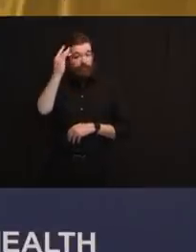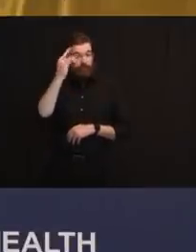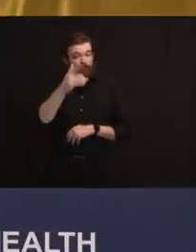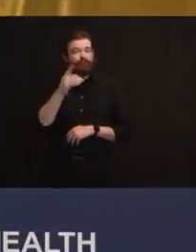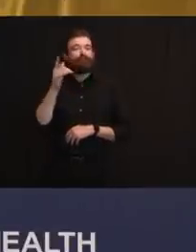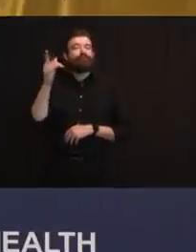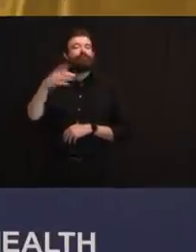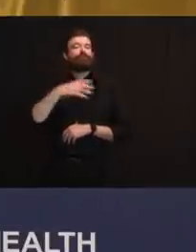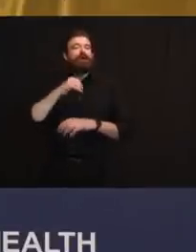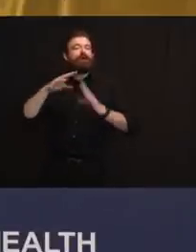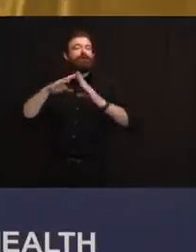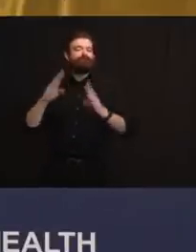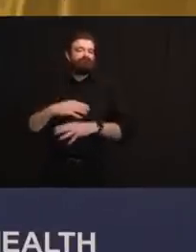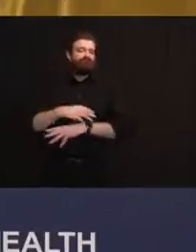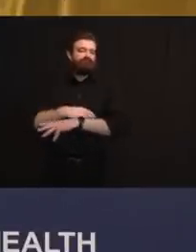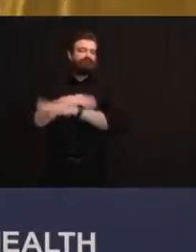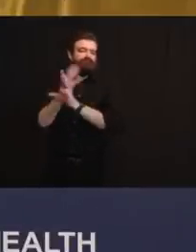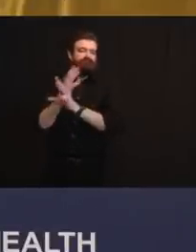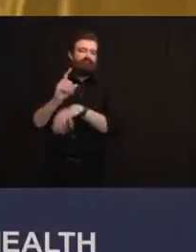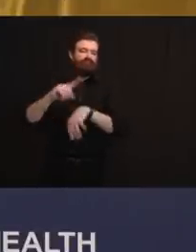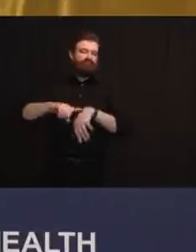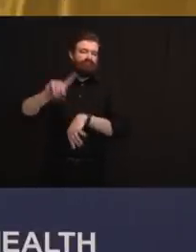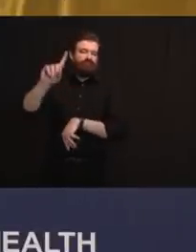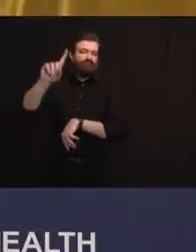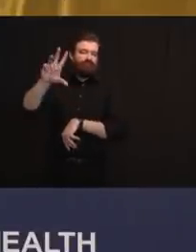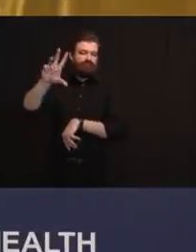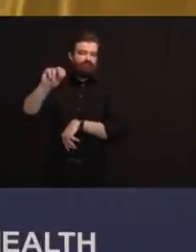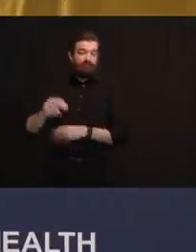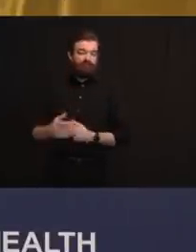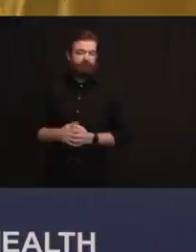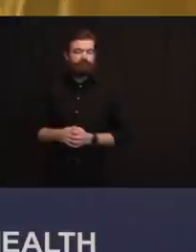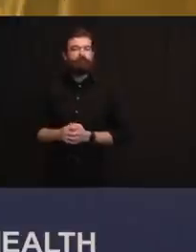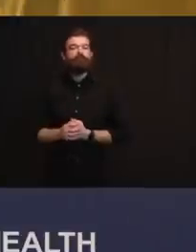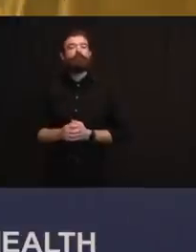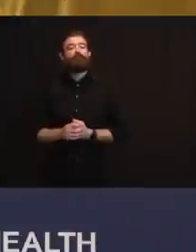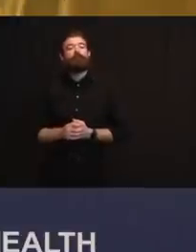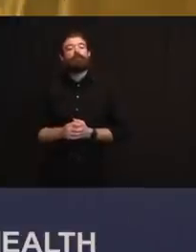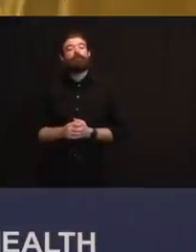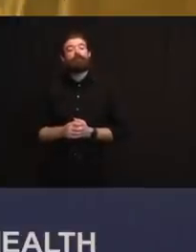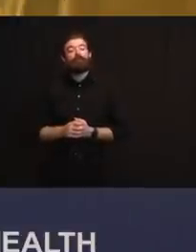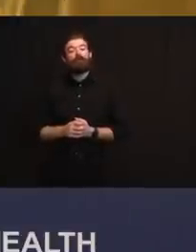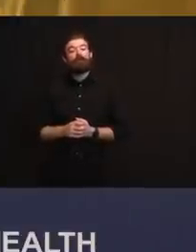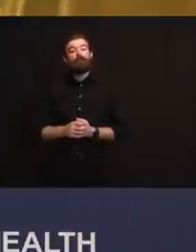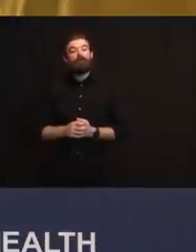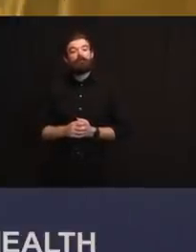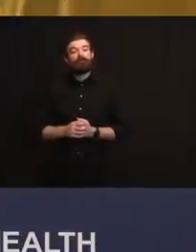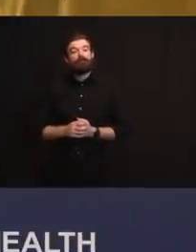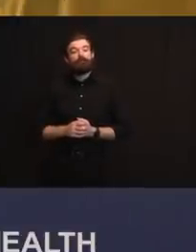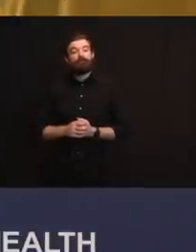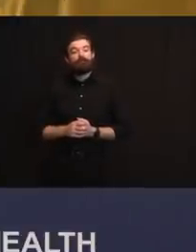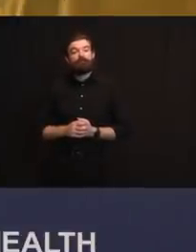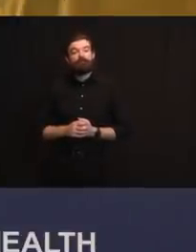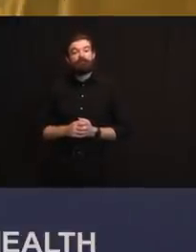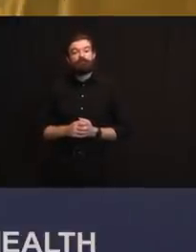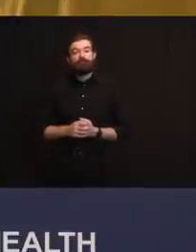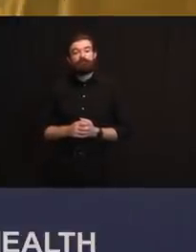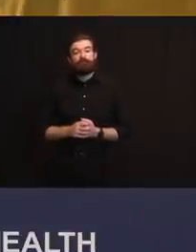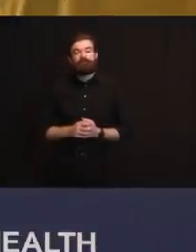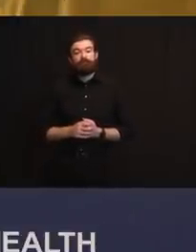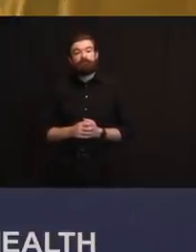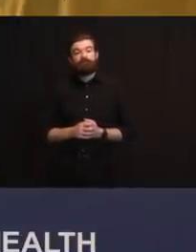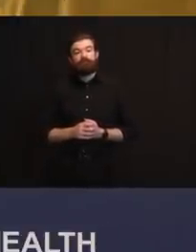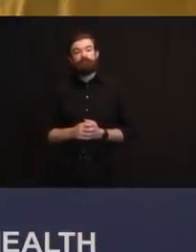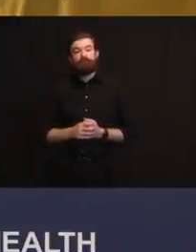2:30, and we're going to not waste any time. We're not going to let any grass grow between today and 2:30 on Monday. I promise you, trying to figure